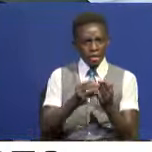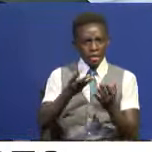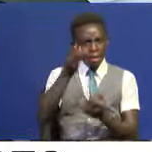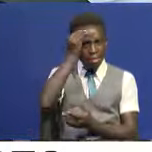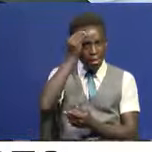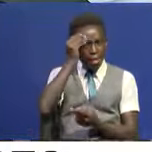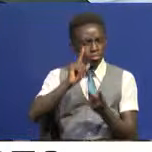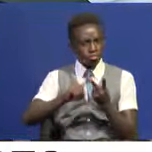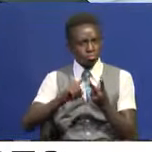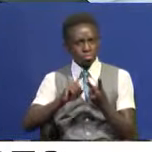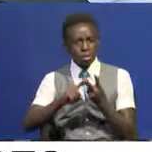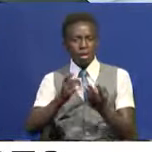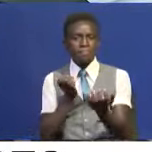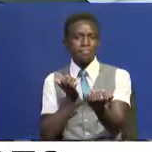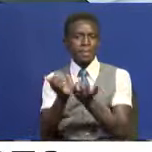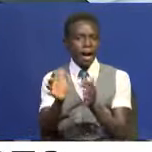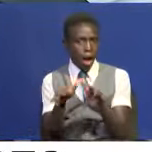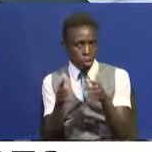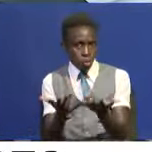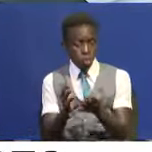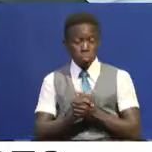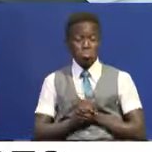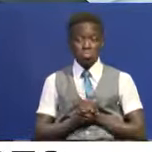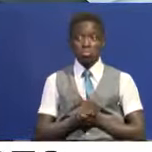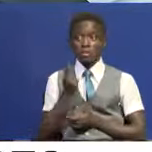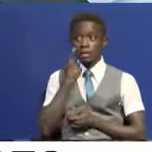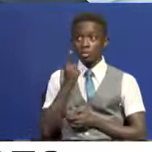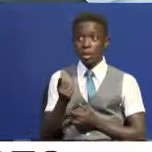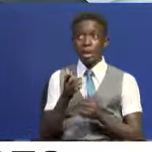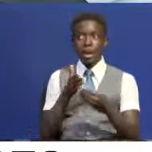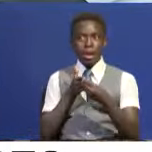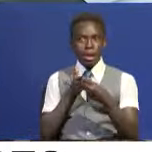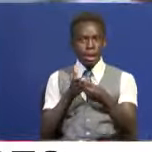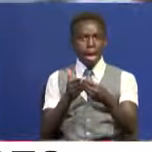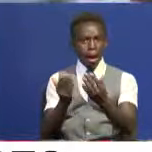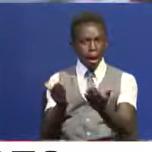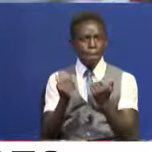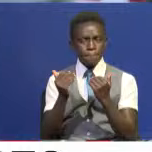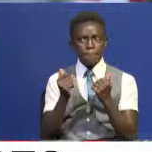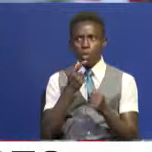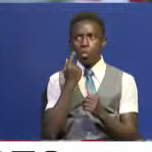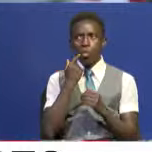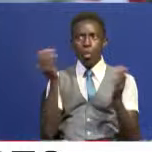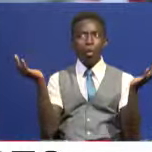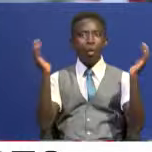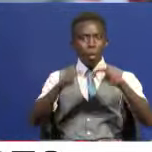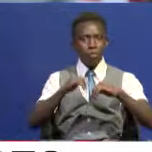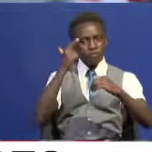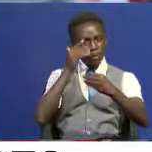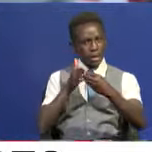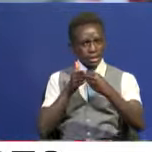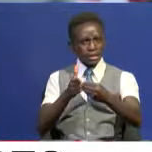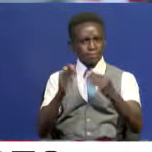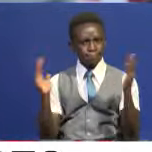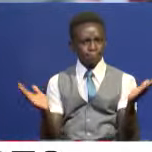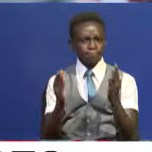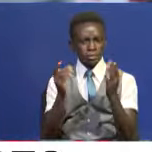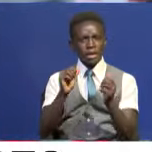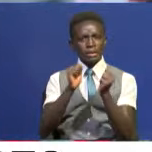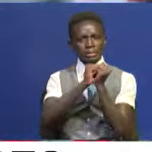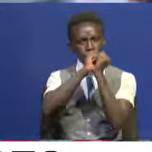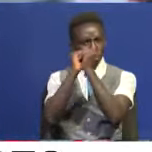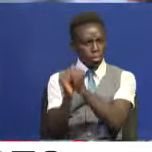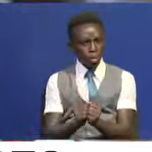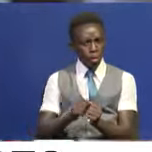The initiative comes ahead of the leaders' upcoming Absa InspireMe Conference, bringing together over 10,000 women